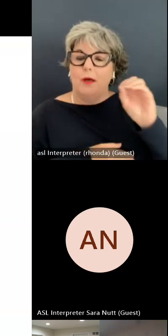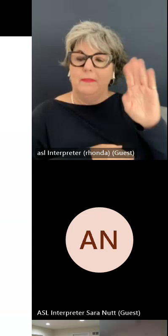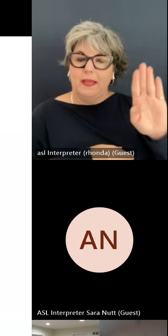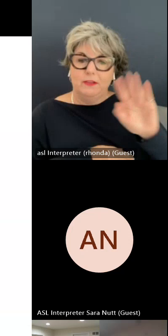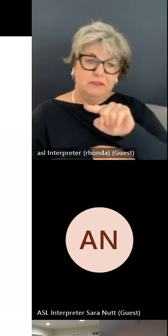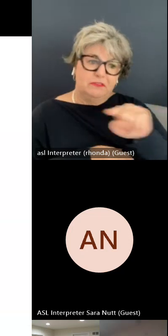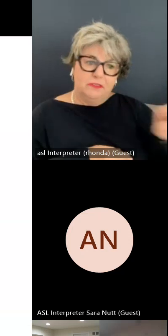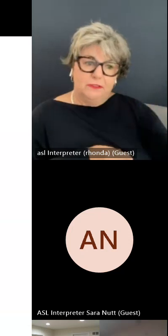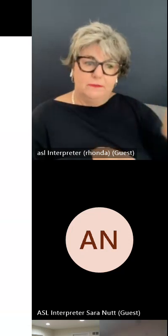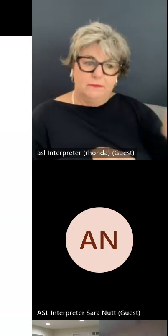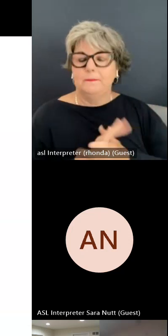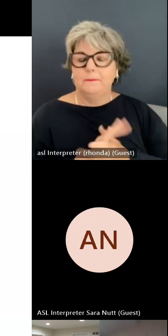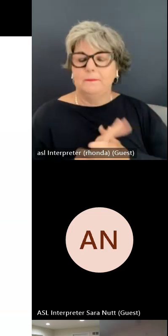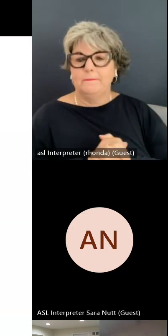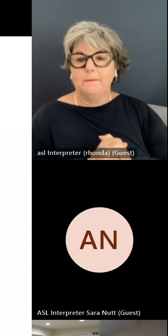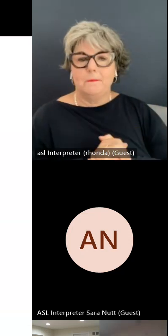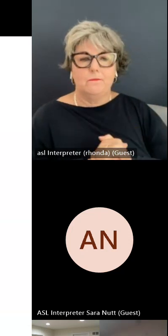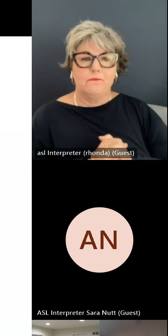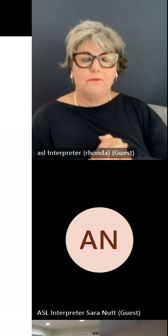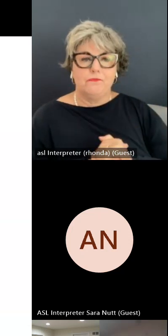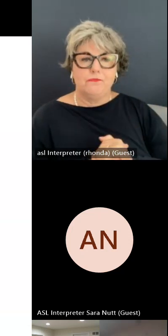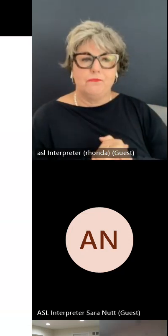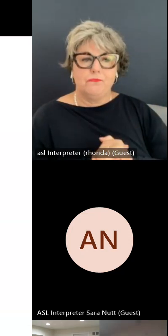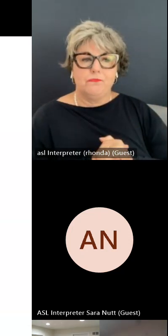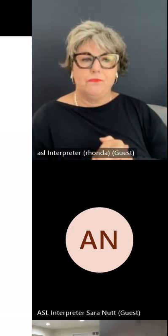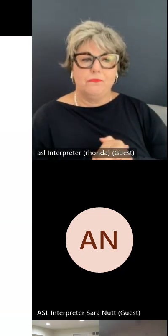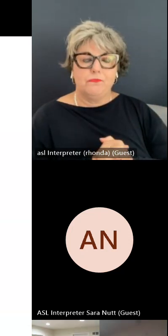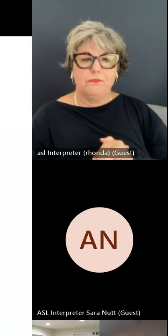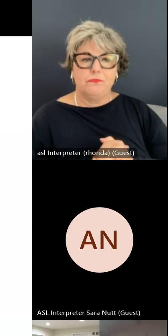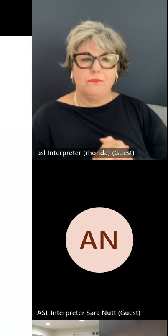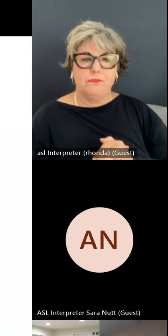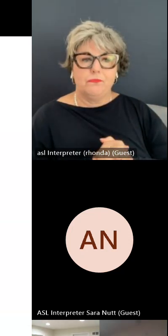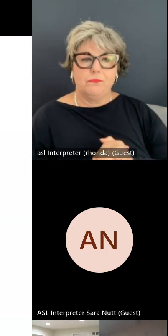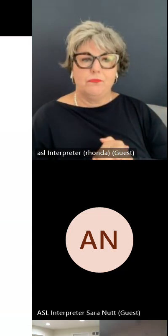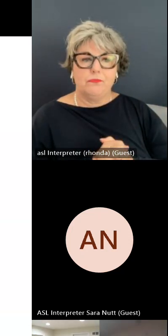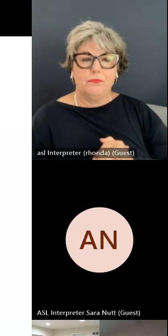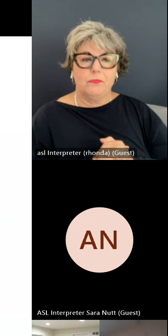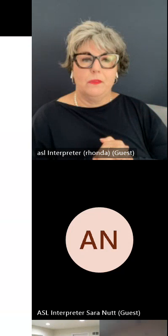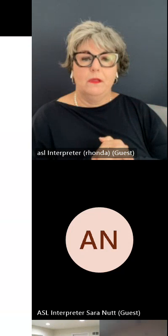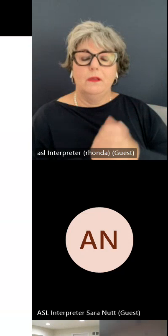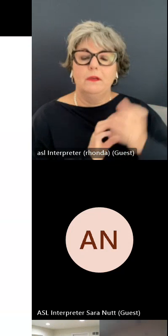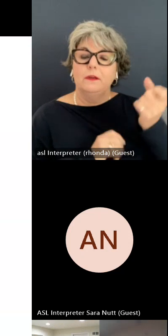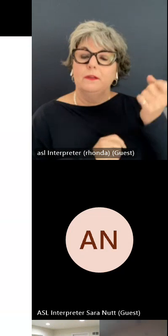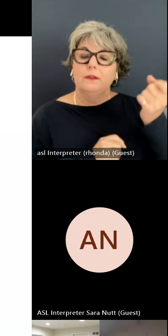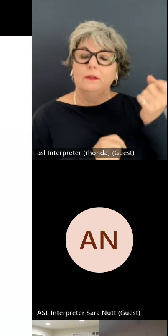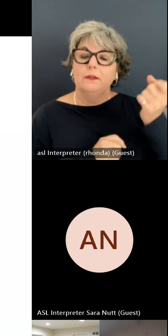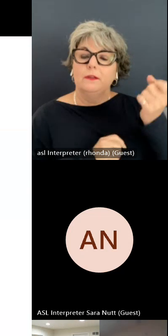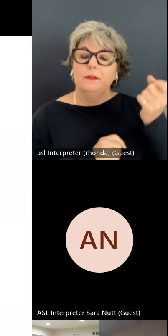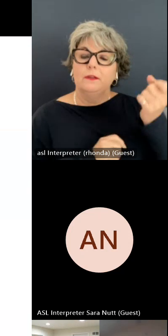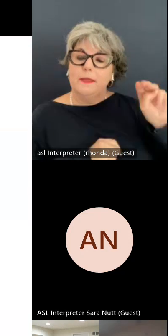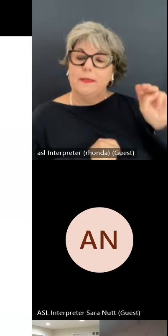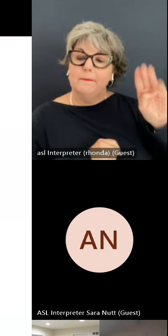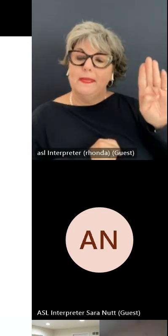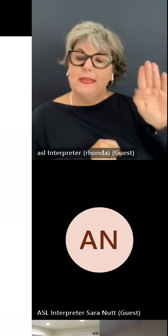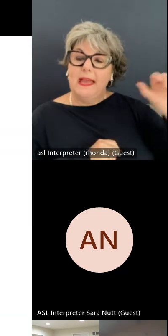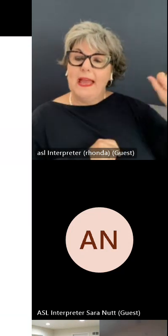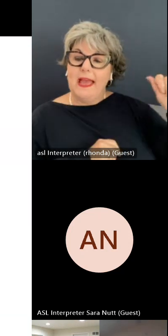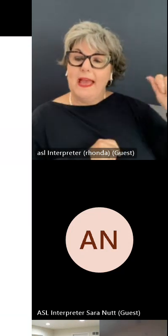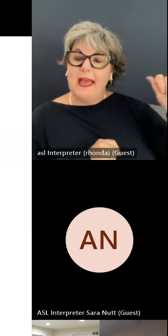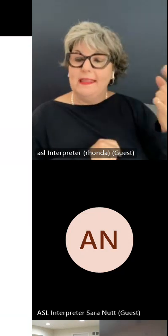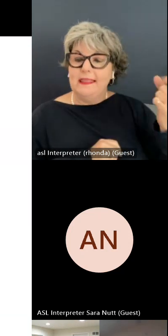So this shows the, just way of thinking it. But again, to get the precise definitions, go to OMB Circular A11.